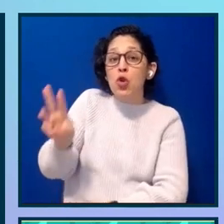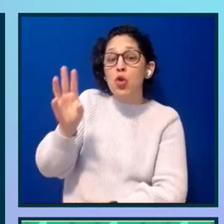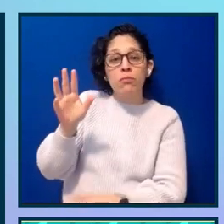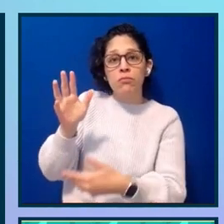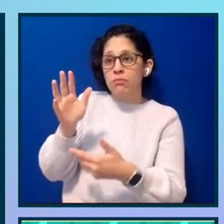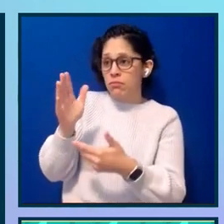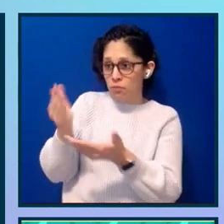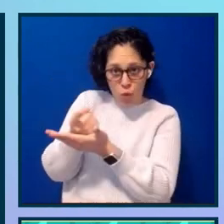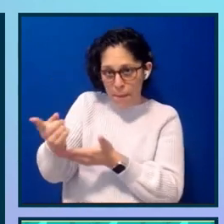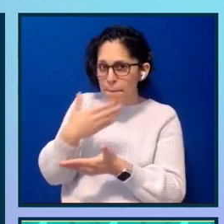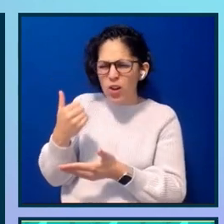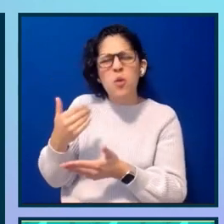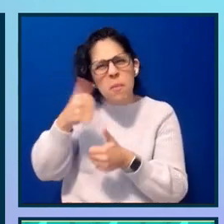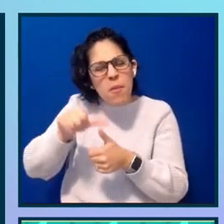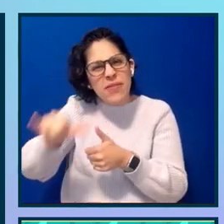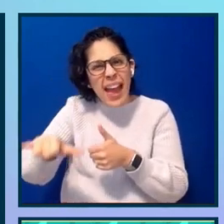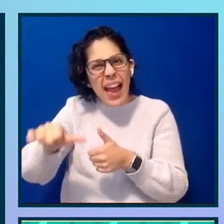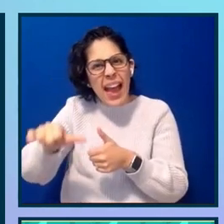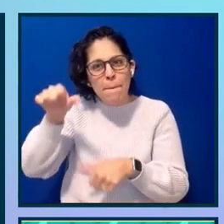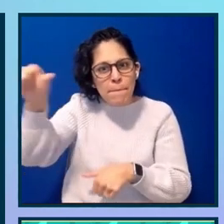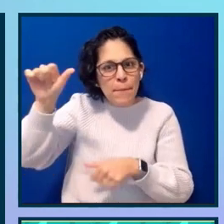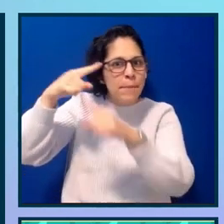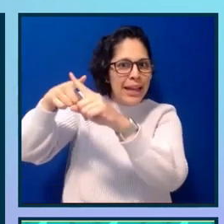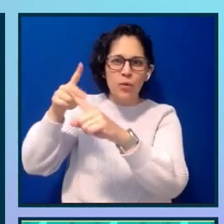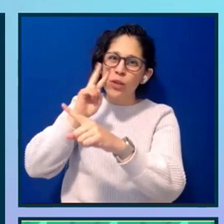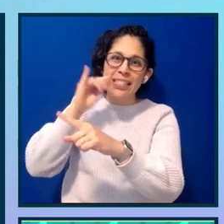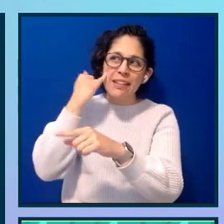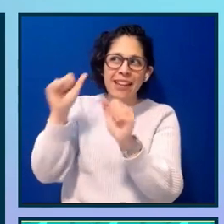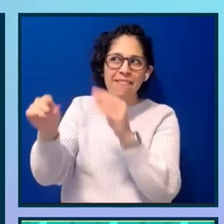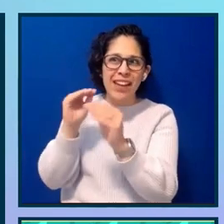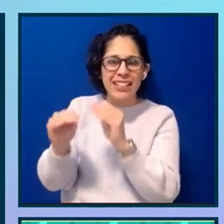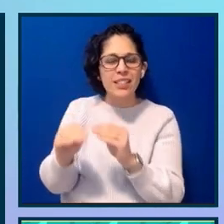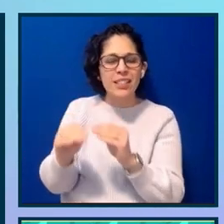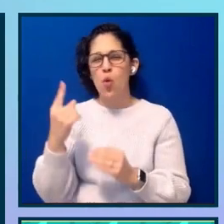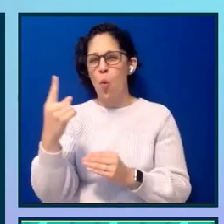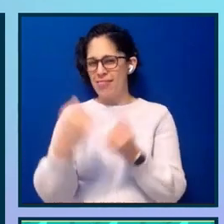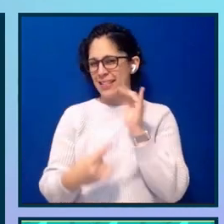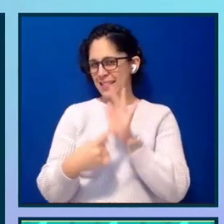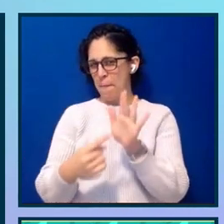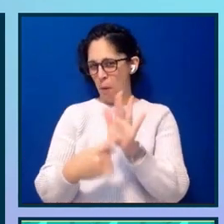at earlier? Let's see if we can actually fix it. So we'll do one last demo.